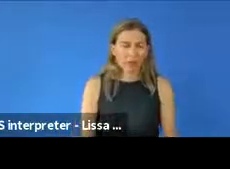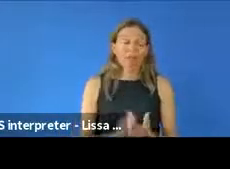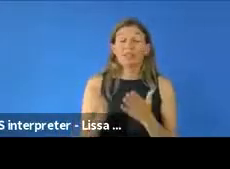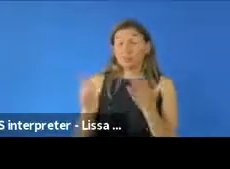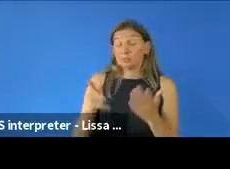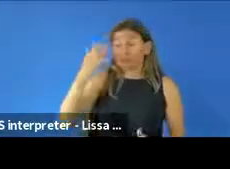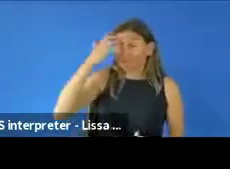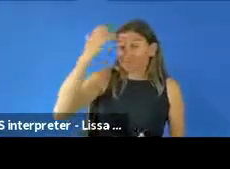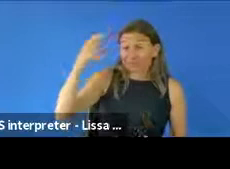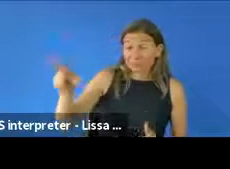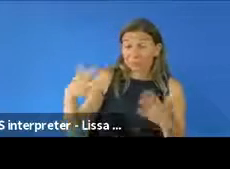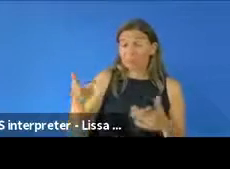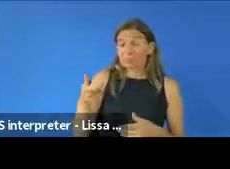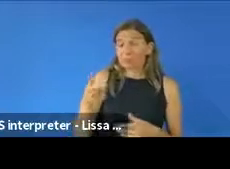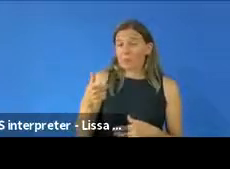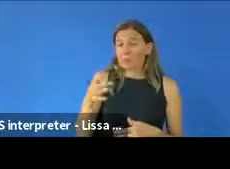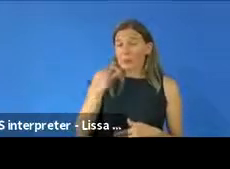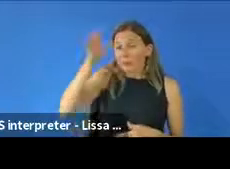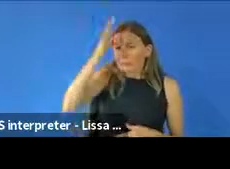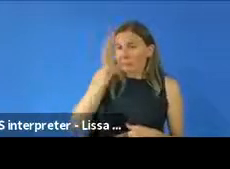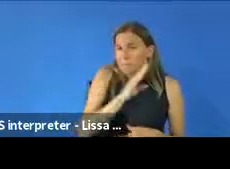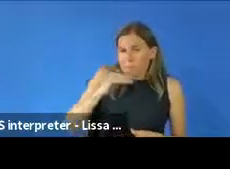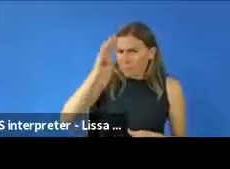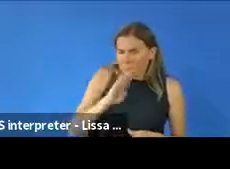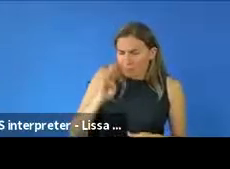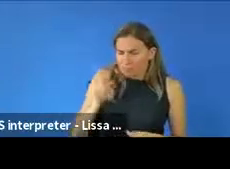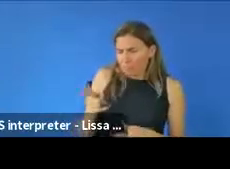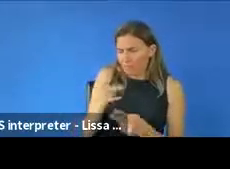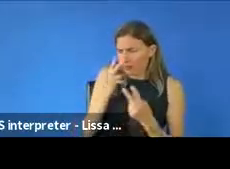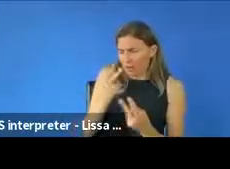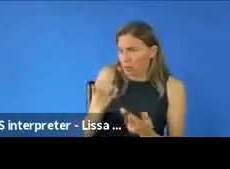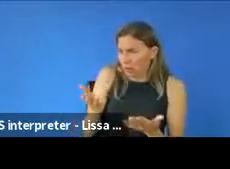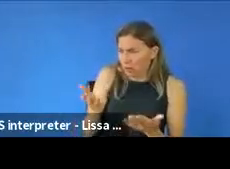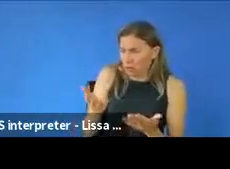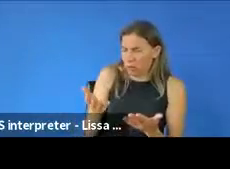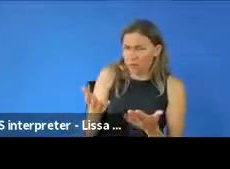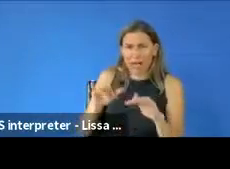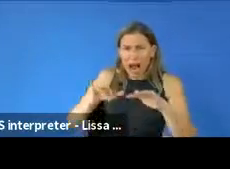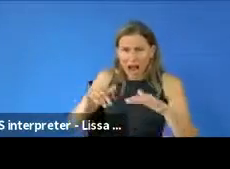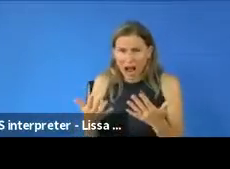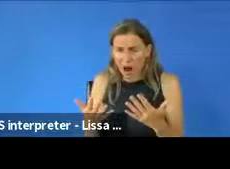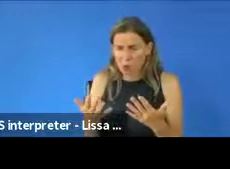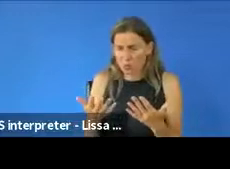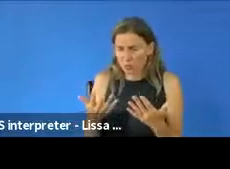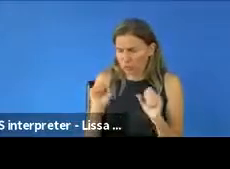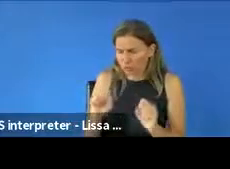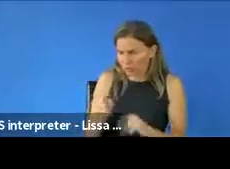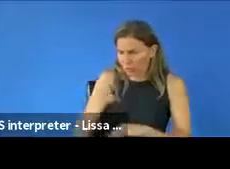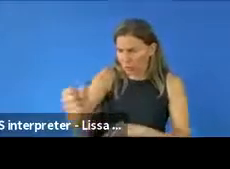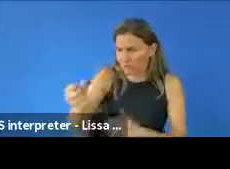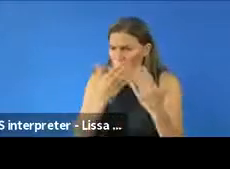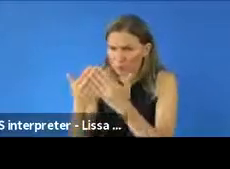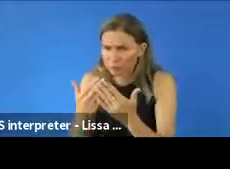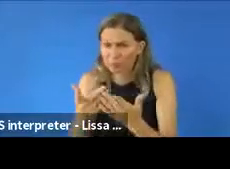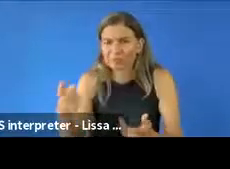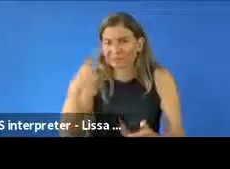don't see the relevance of their children going to school because of their disability, and also presuming that they will have poor education or cannot learn